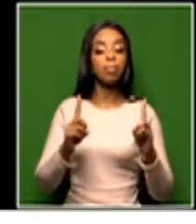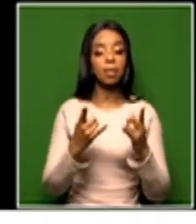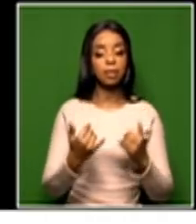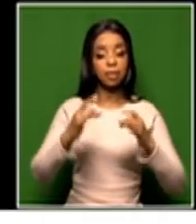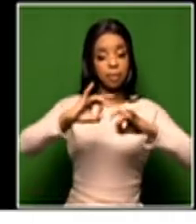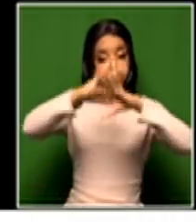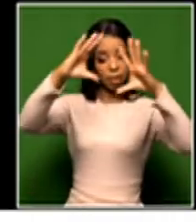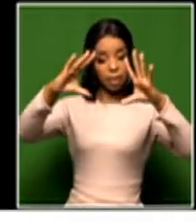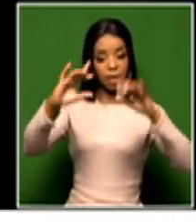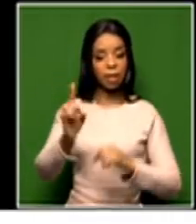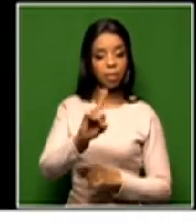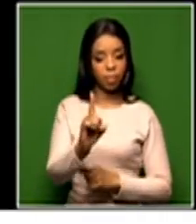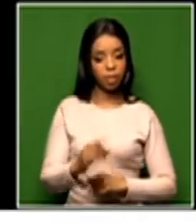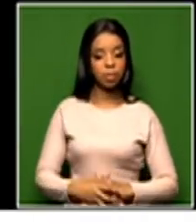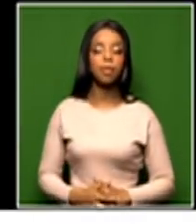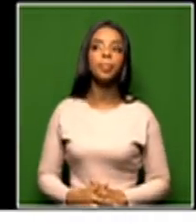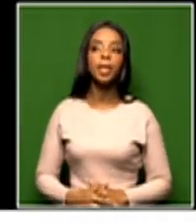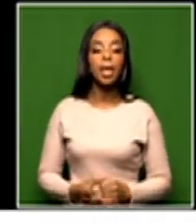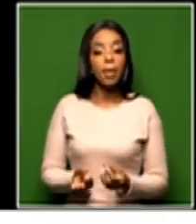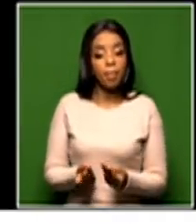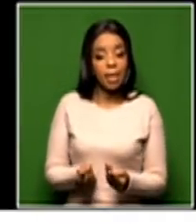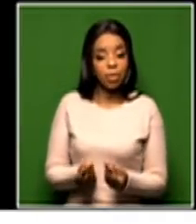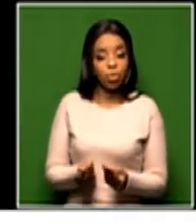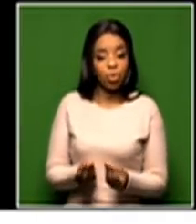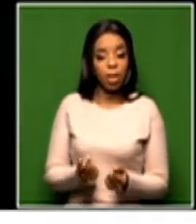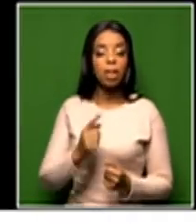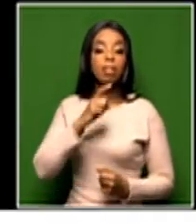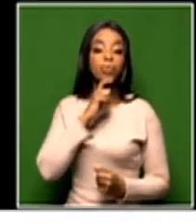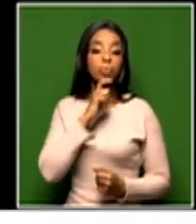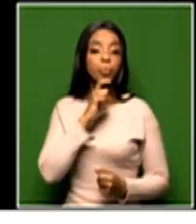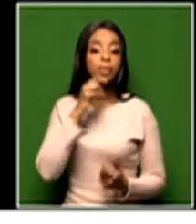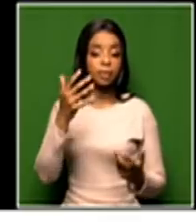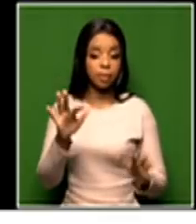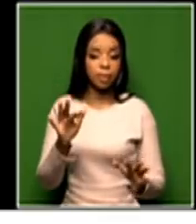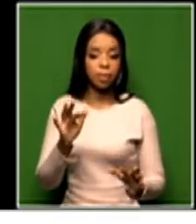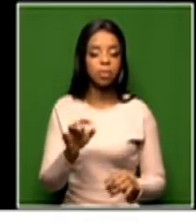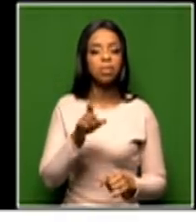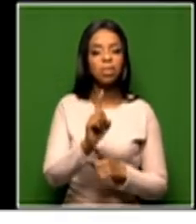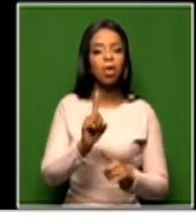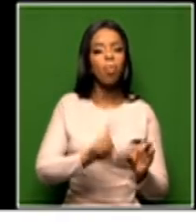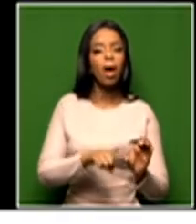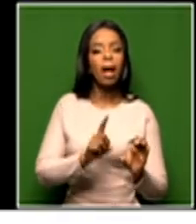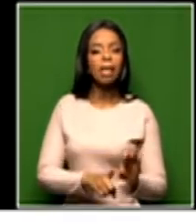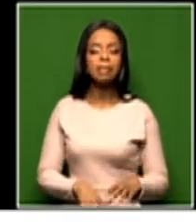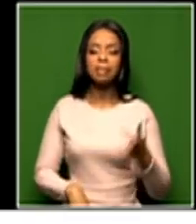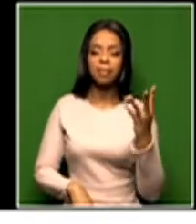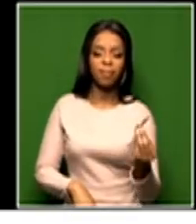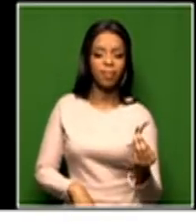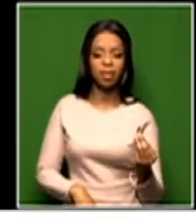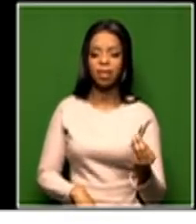is that the material that was used on the new fence is of such a poor quality and poor